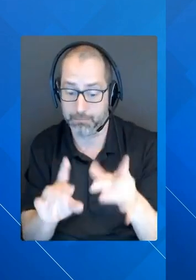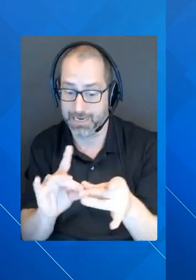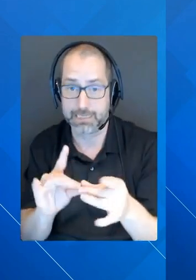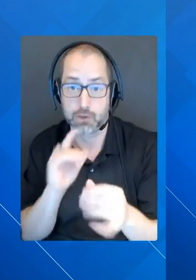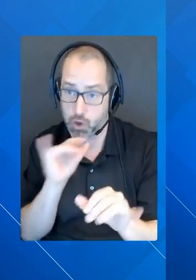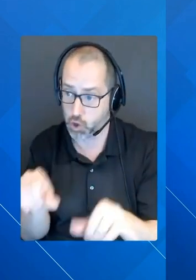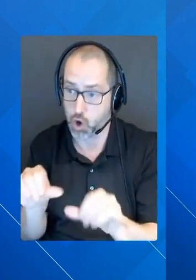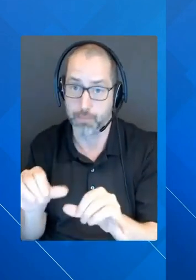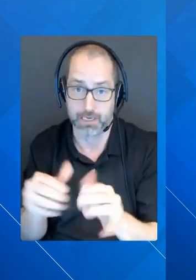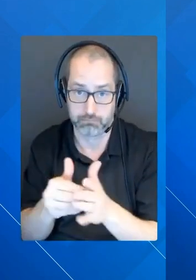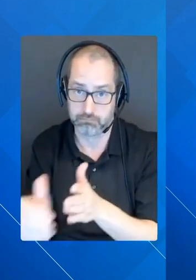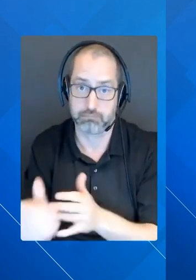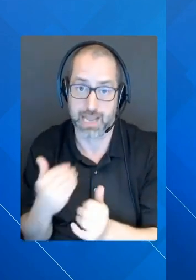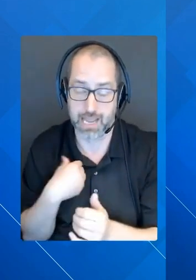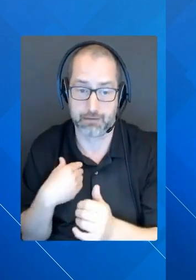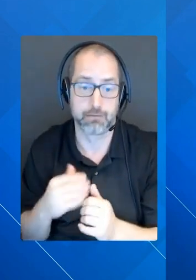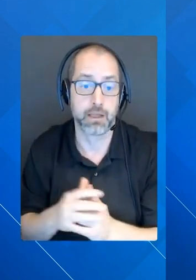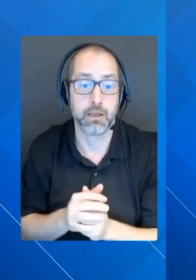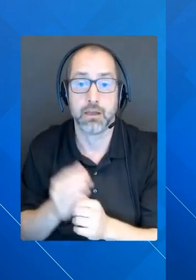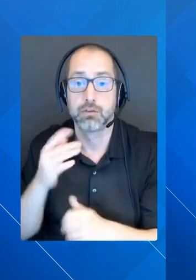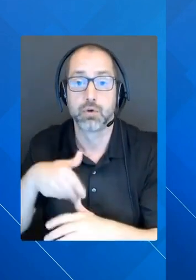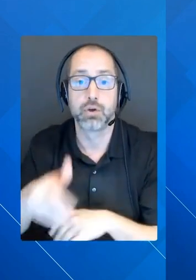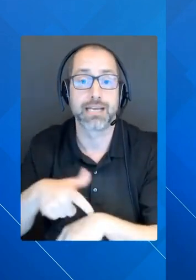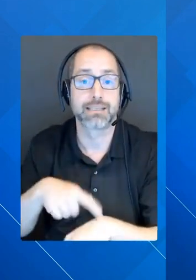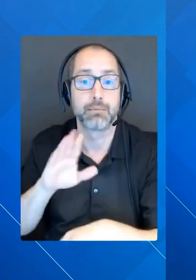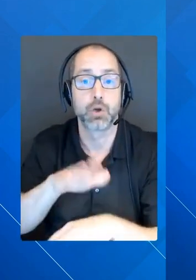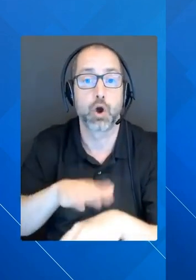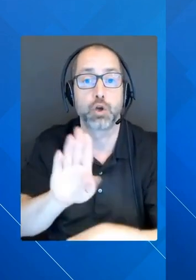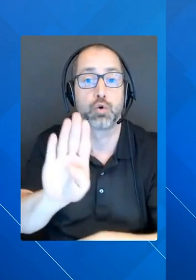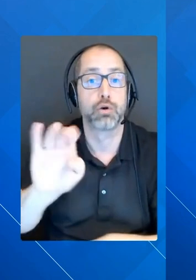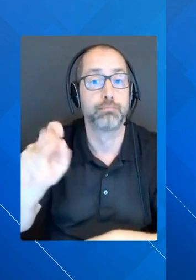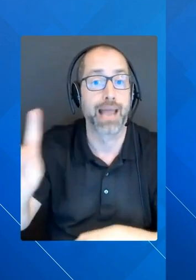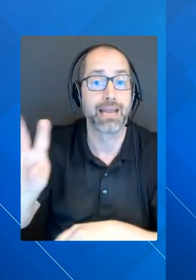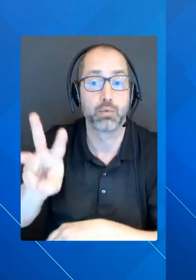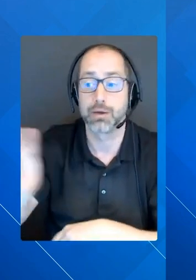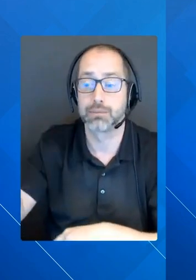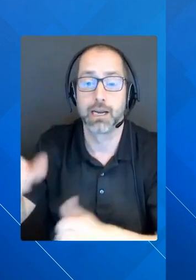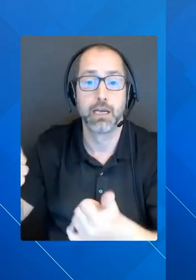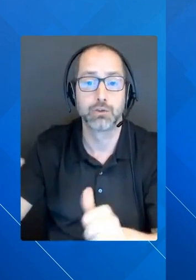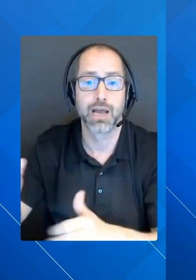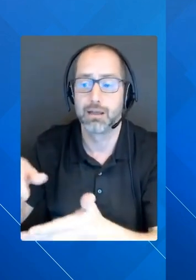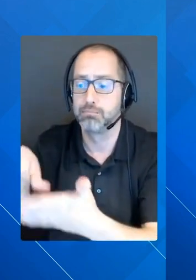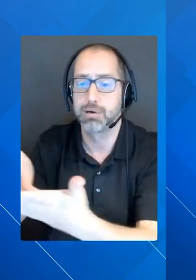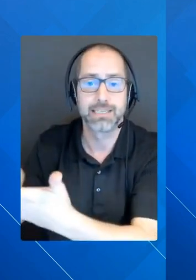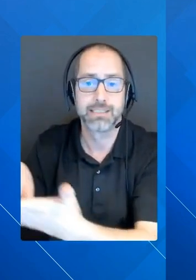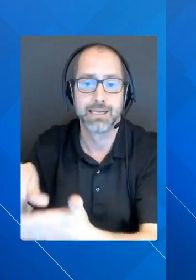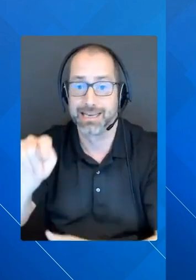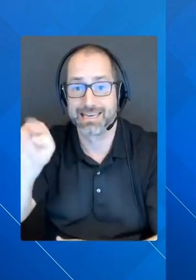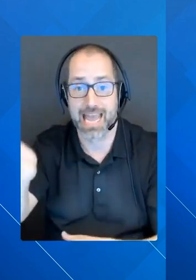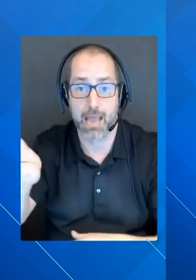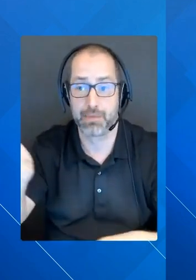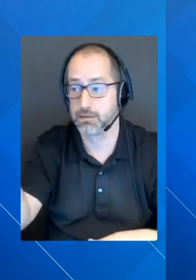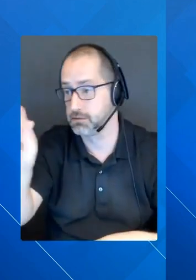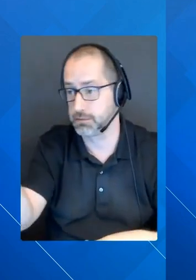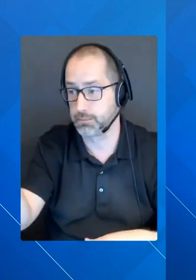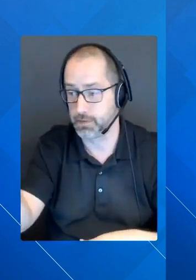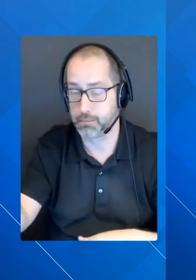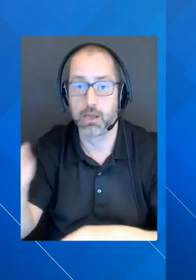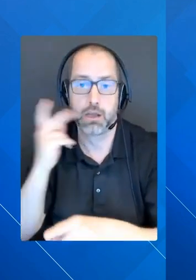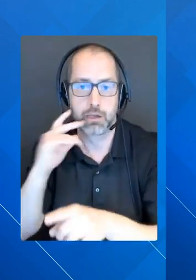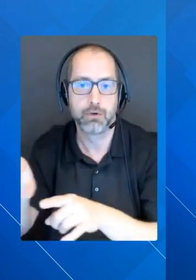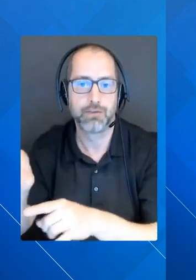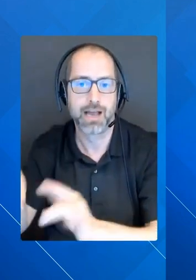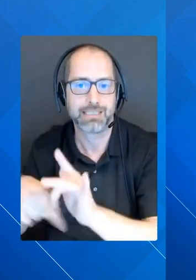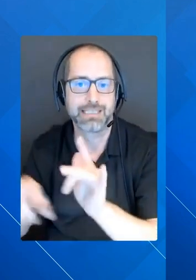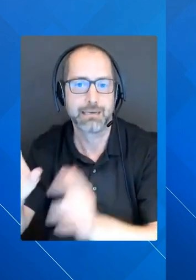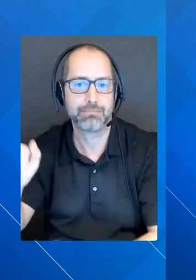you might think. Next time you're on your bank's website, for example, try pressing tab a few times and you'll almost always find a skip link waiting for you.